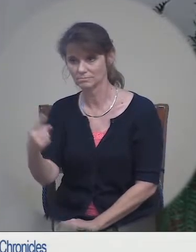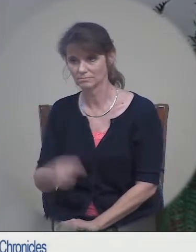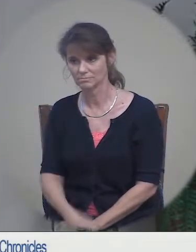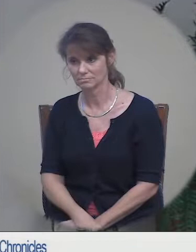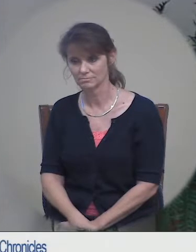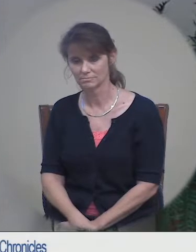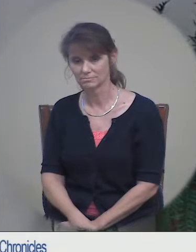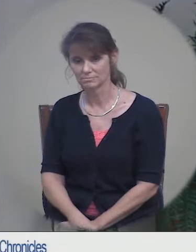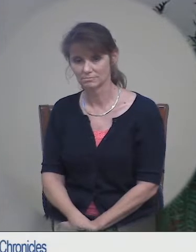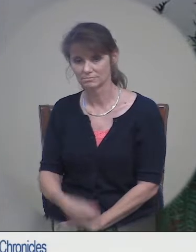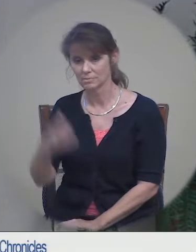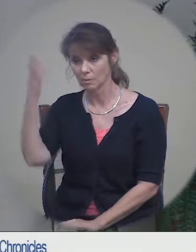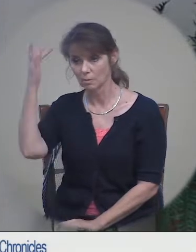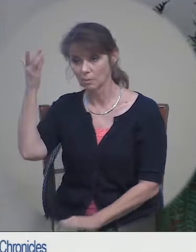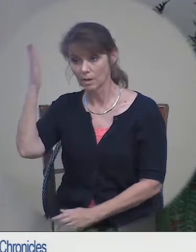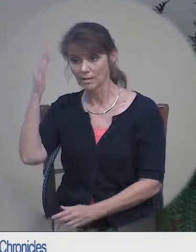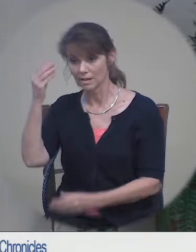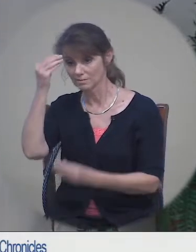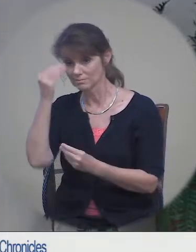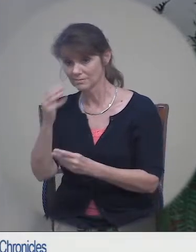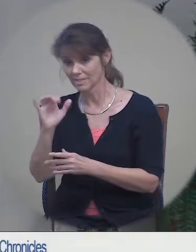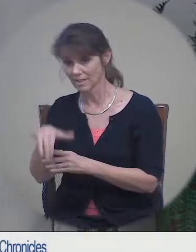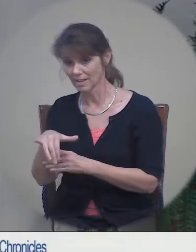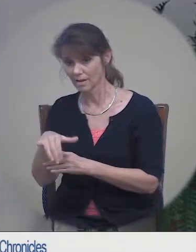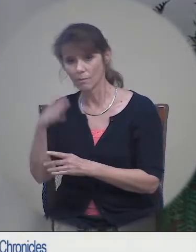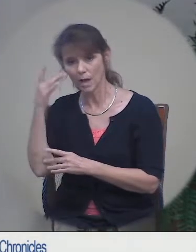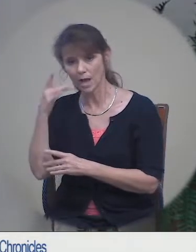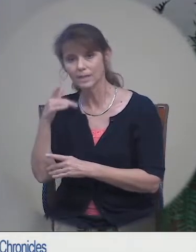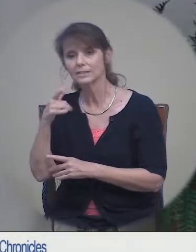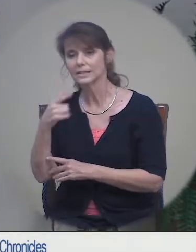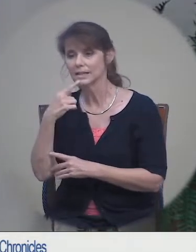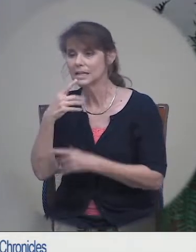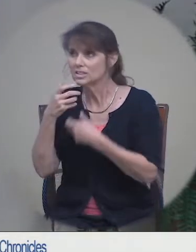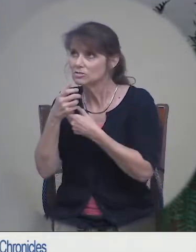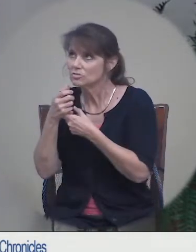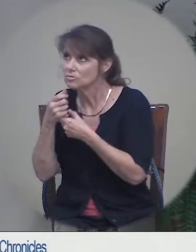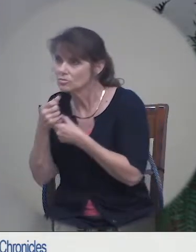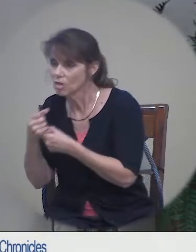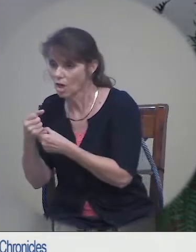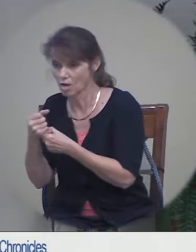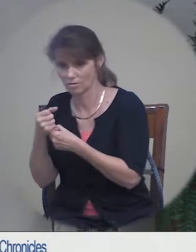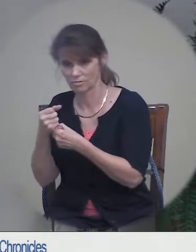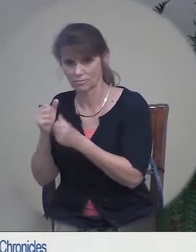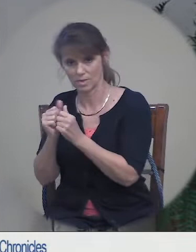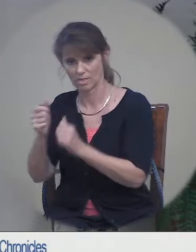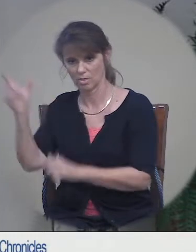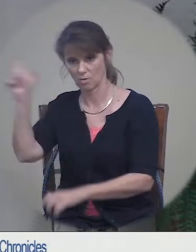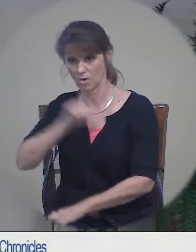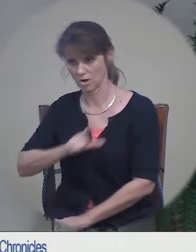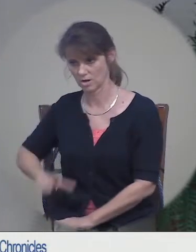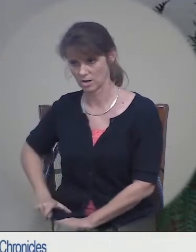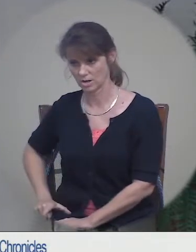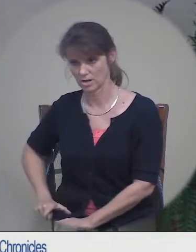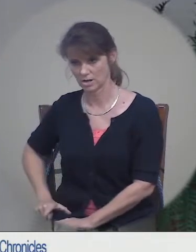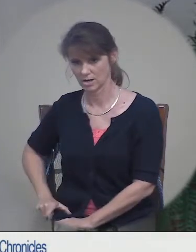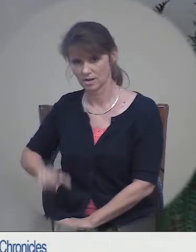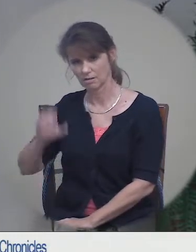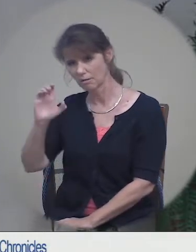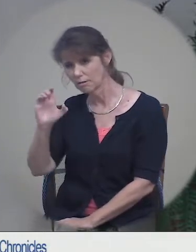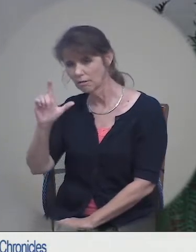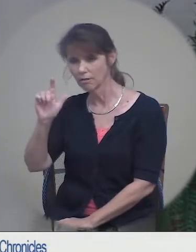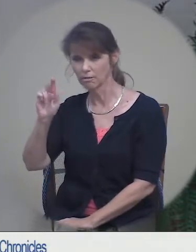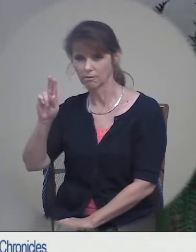why did he say that? Because it said he clung to the Lord. That word clung is like he